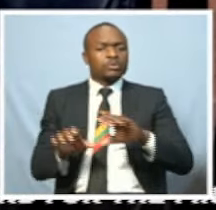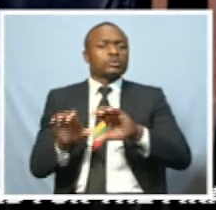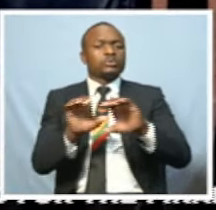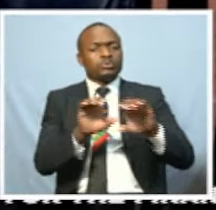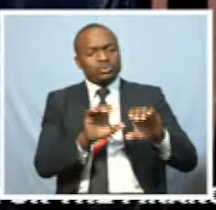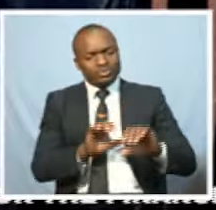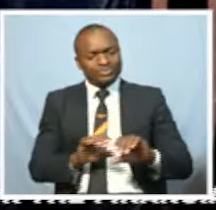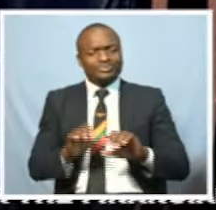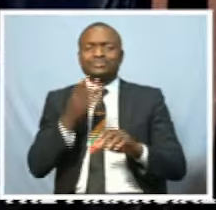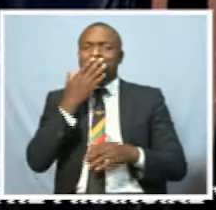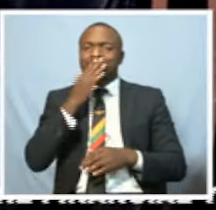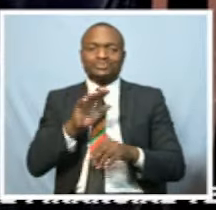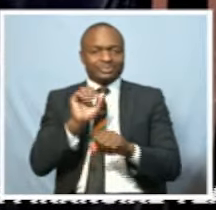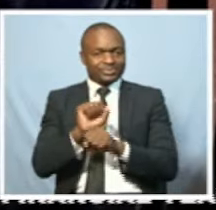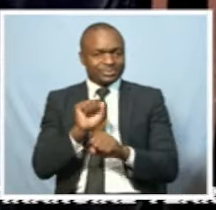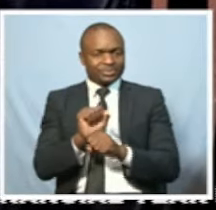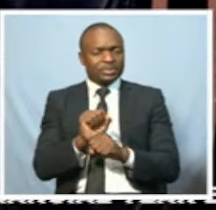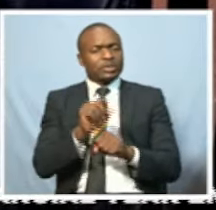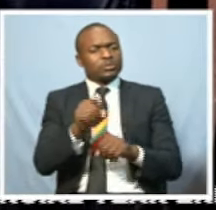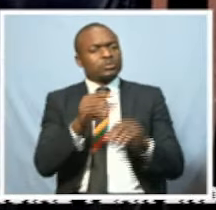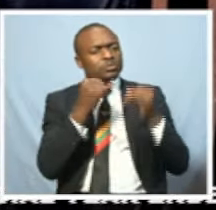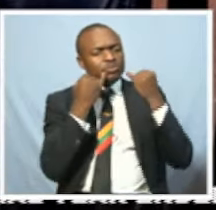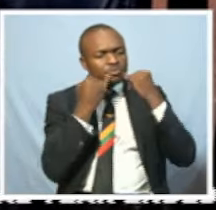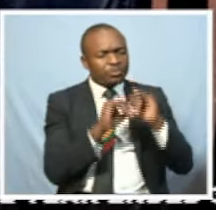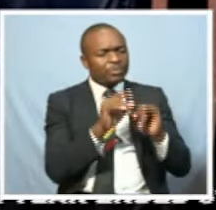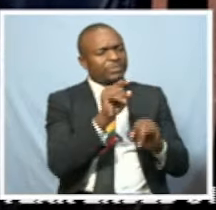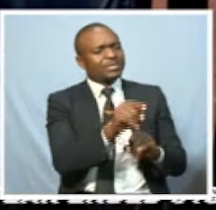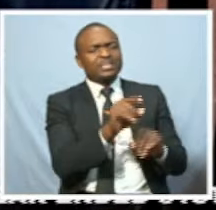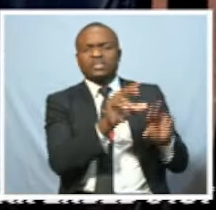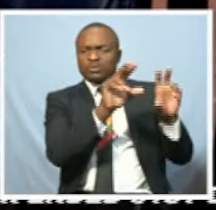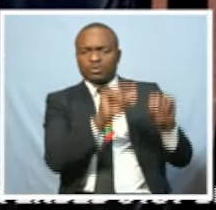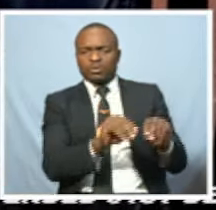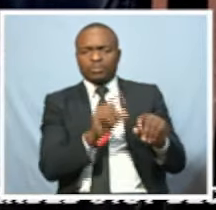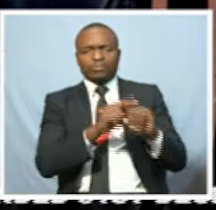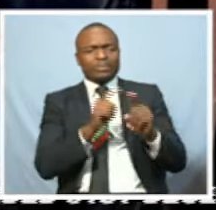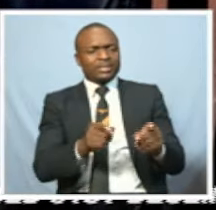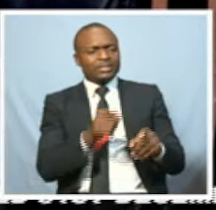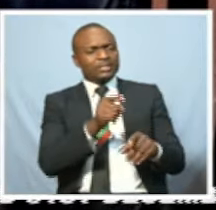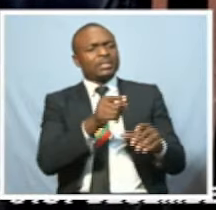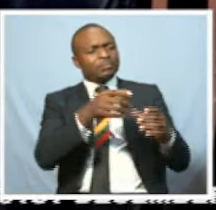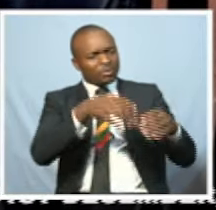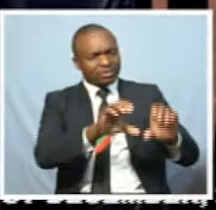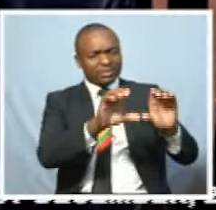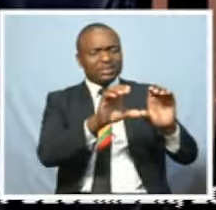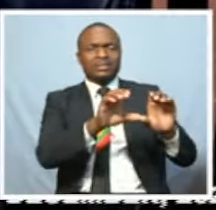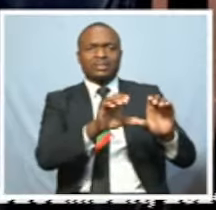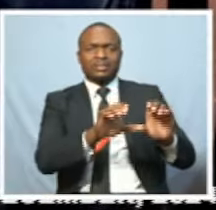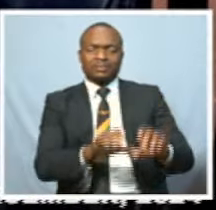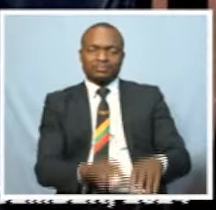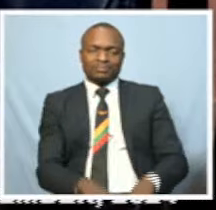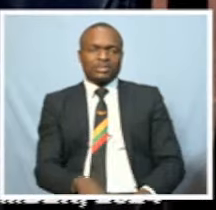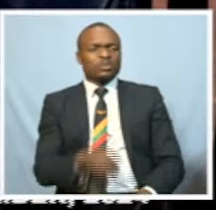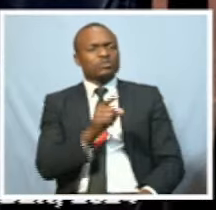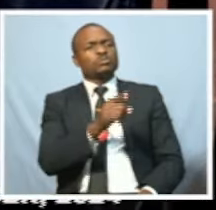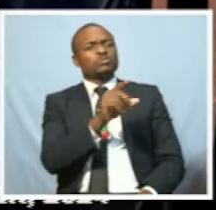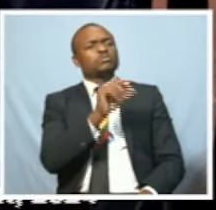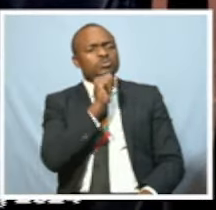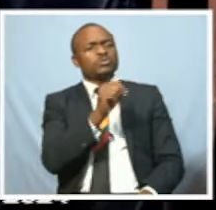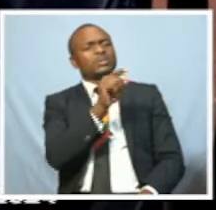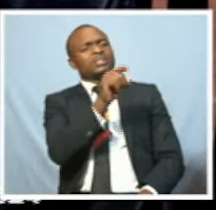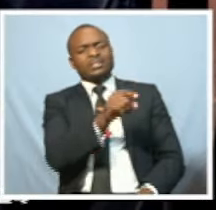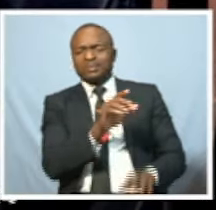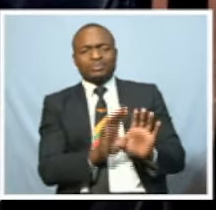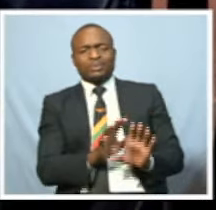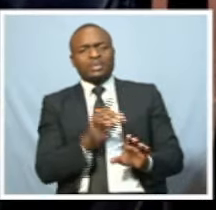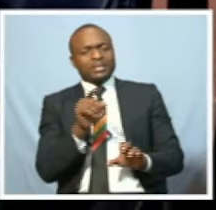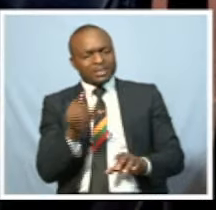wanted? Even when you tell them don't do this, them they are doing. No, don't do that. They are doing what they want.